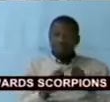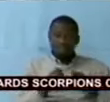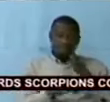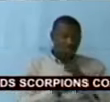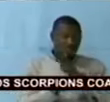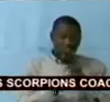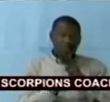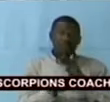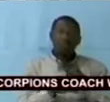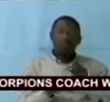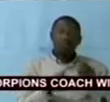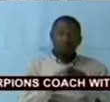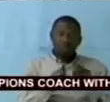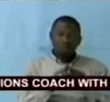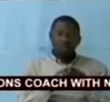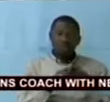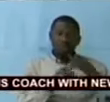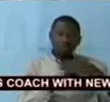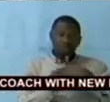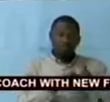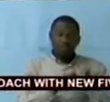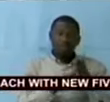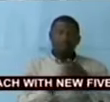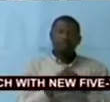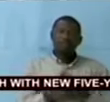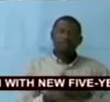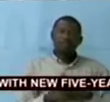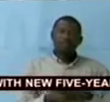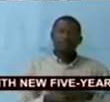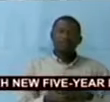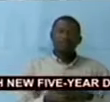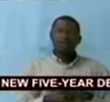But I cut my prayers.